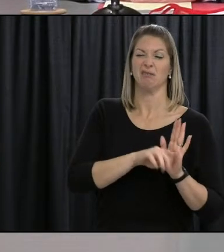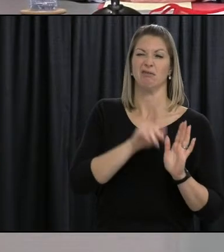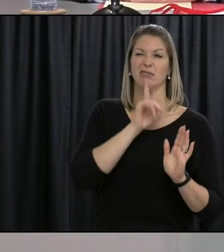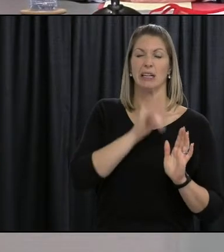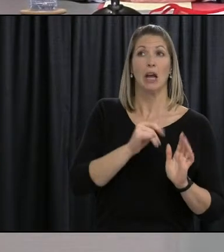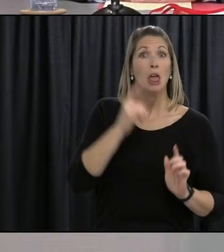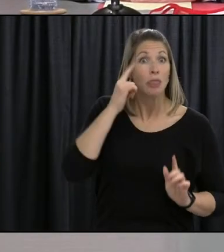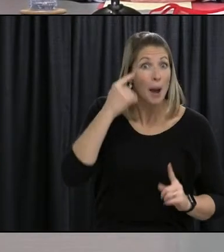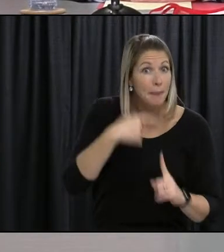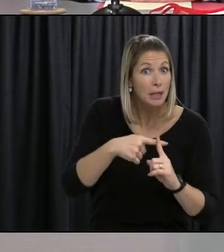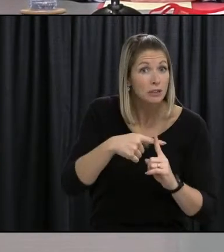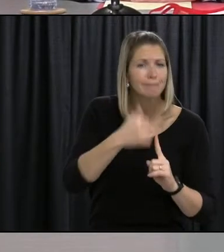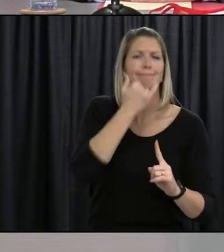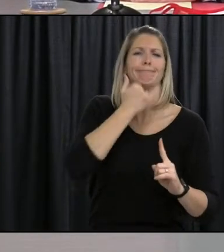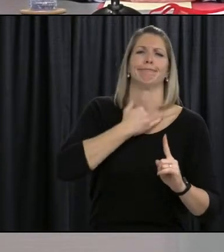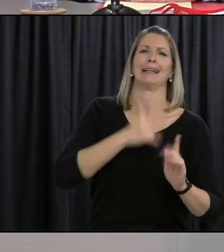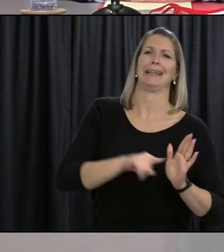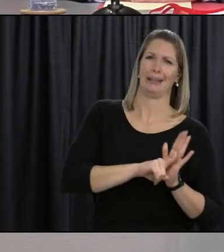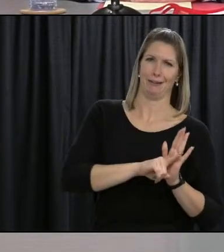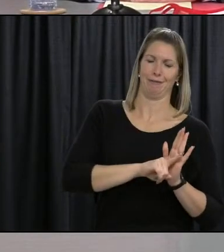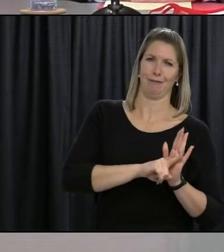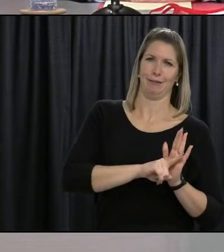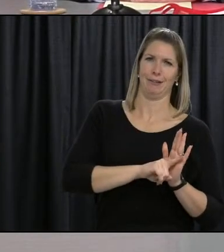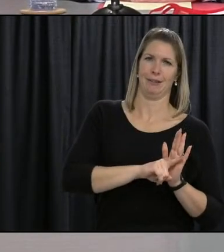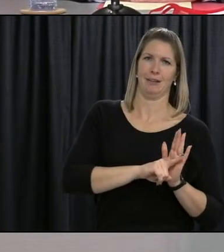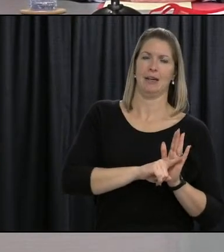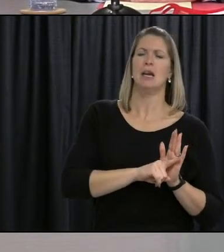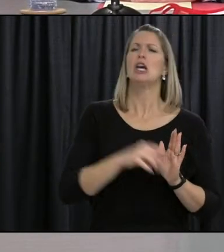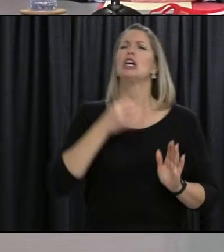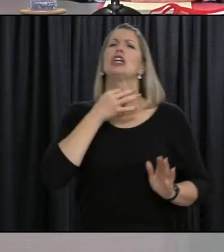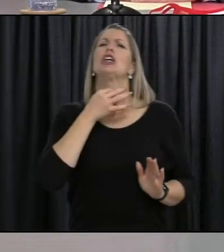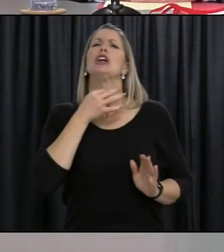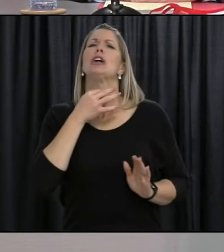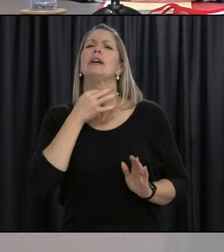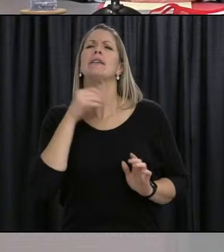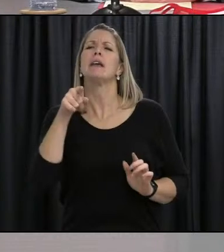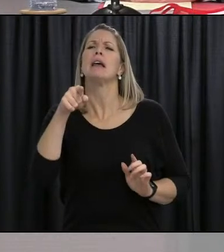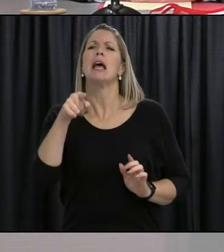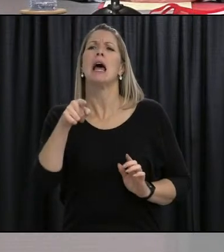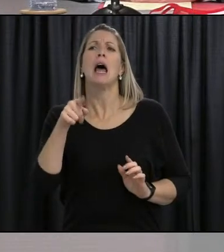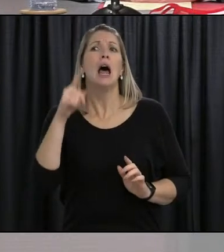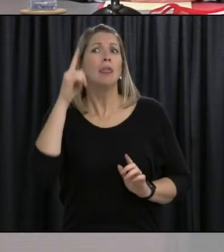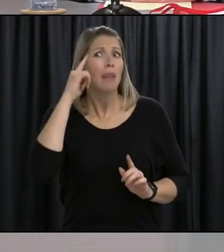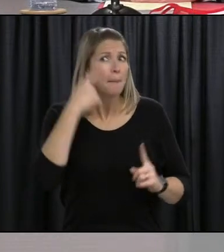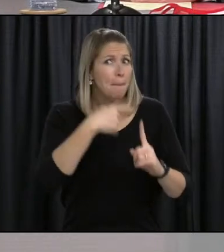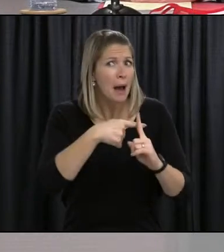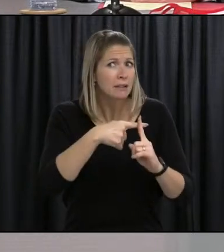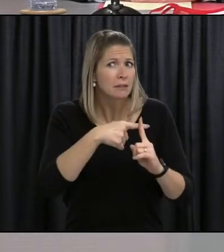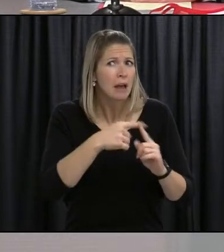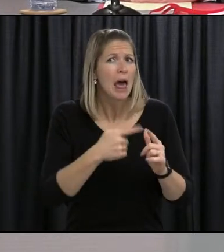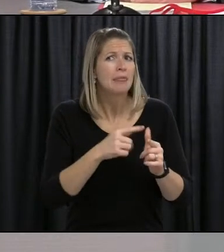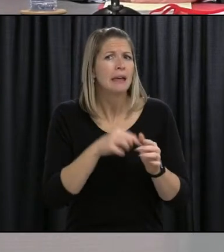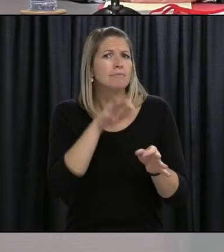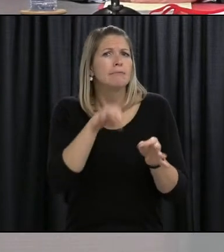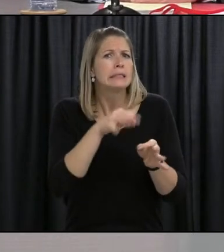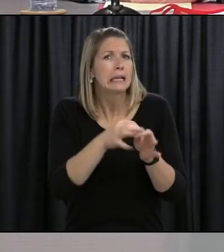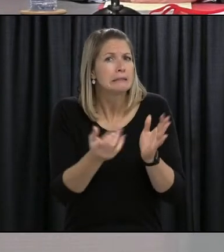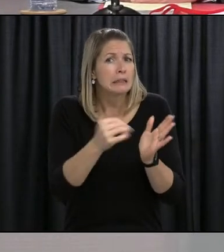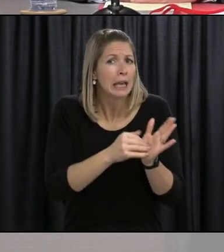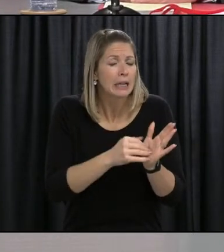it's negative, how many tests are done to fully confirm that negative test? Because some people would say that if we have